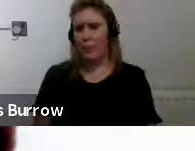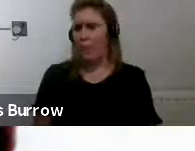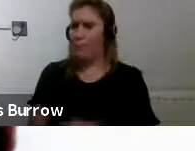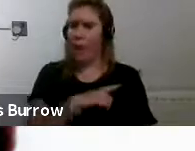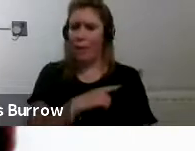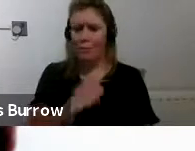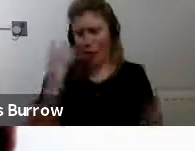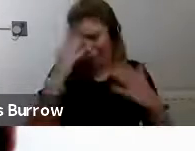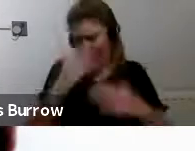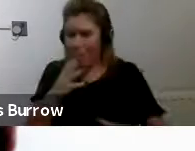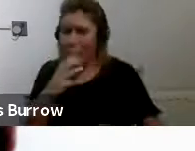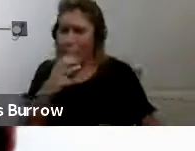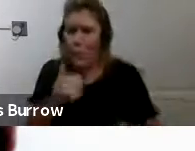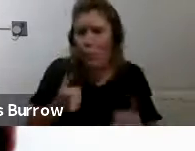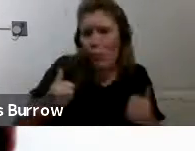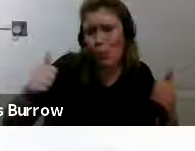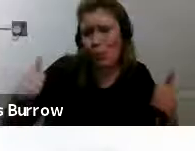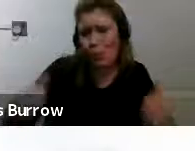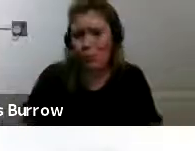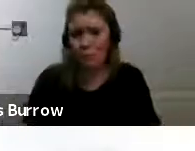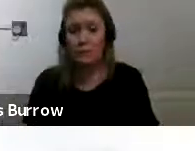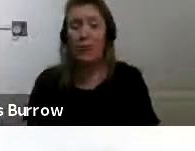like faggots?